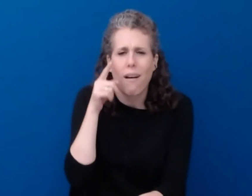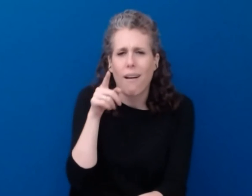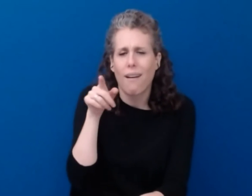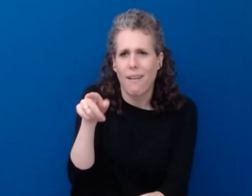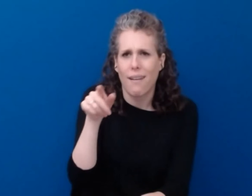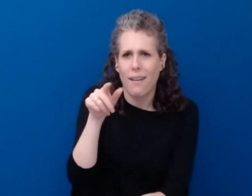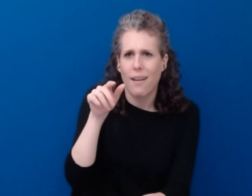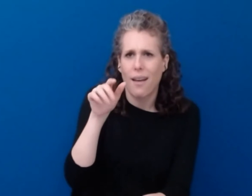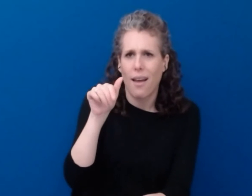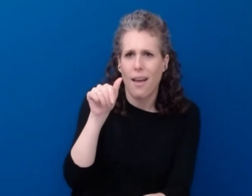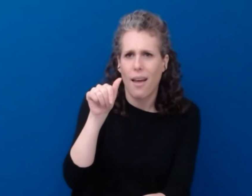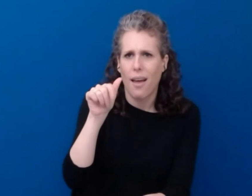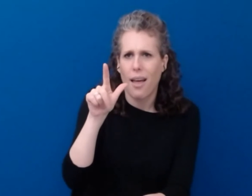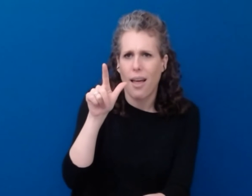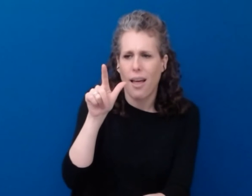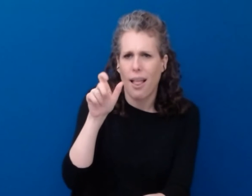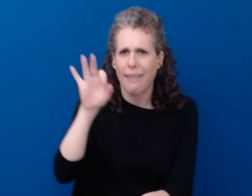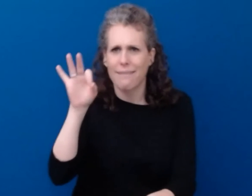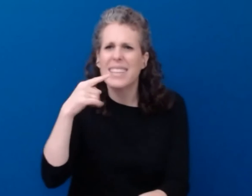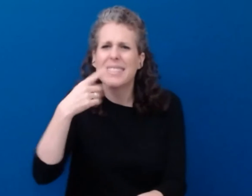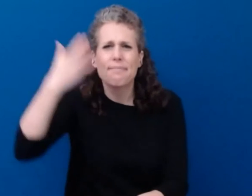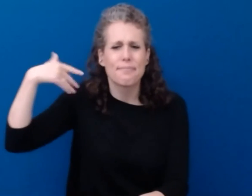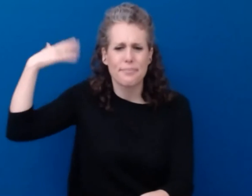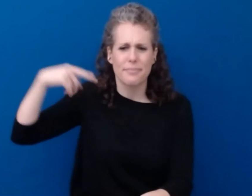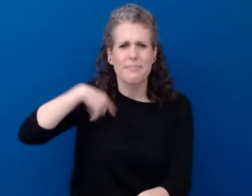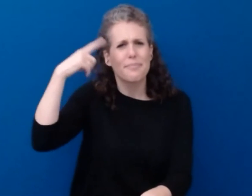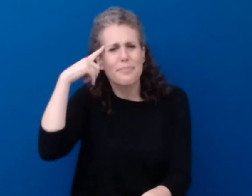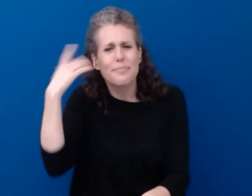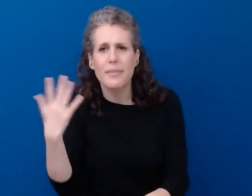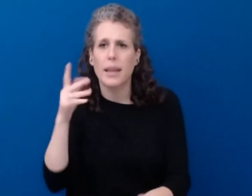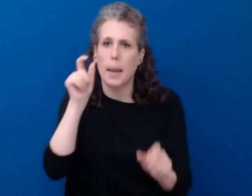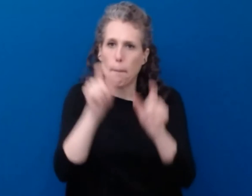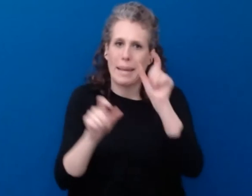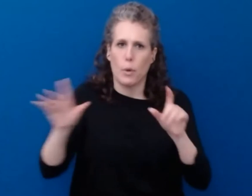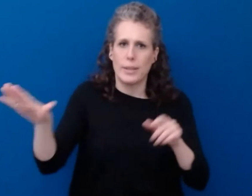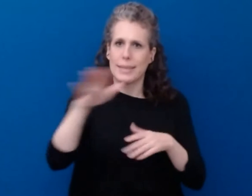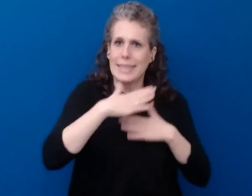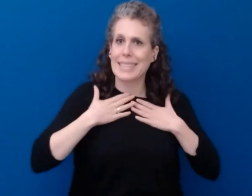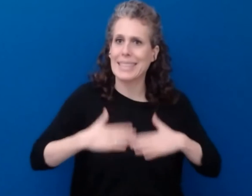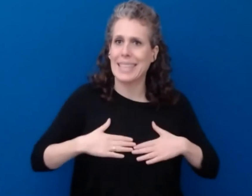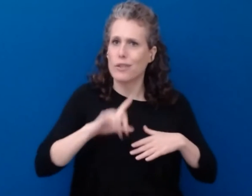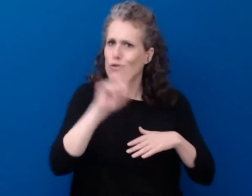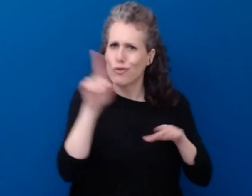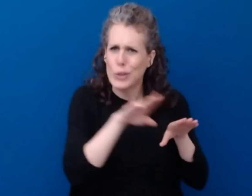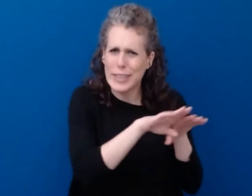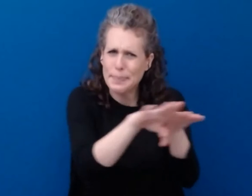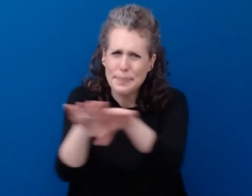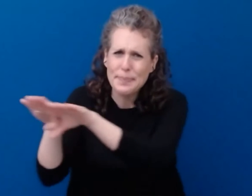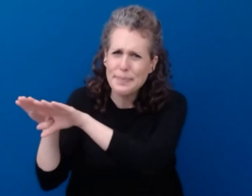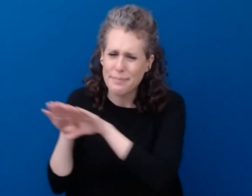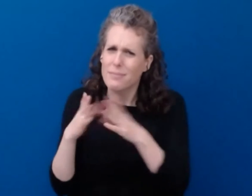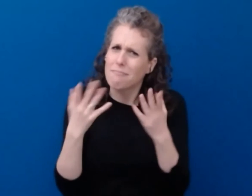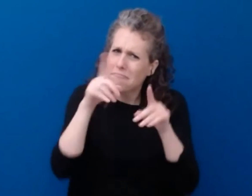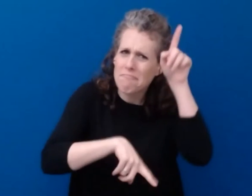earlier about recognizing the diversity of needs. It's very important, and I think it's very